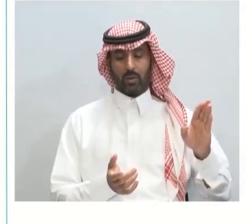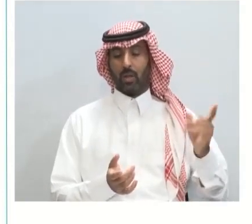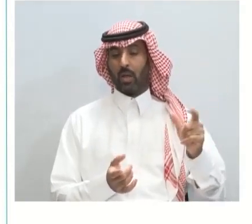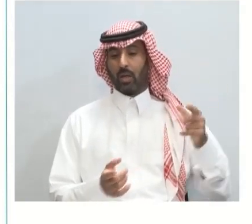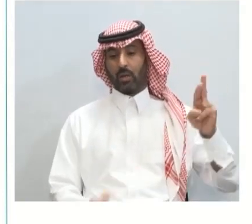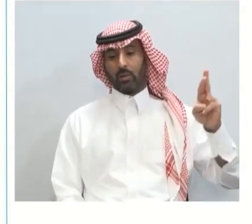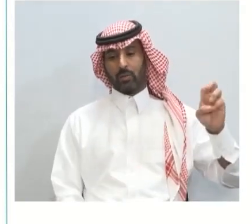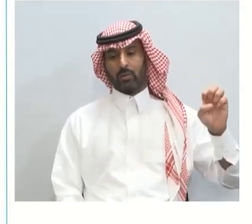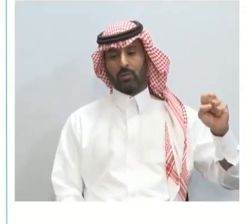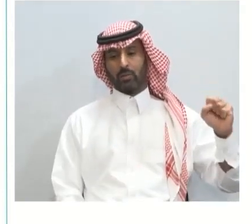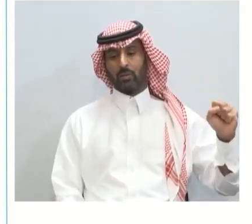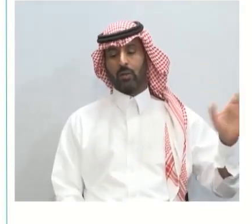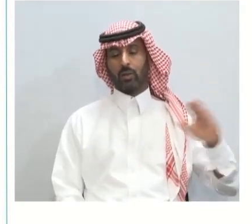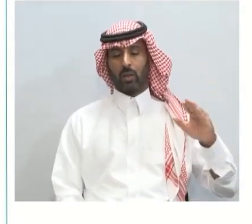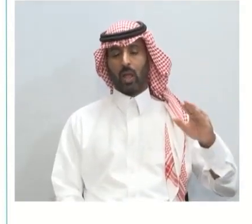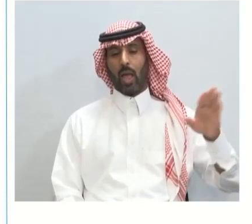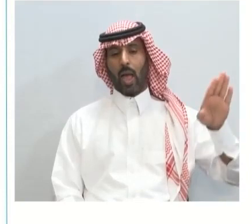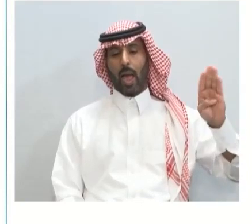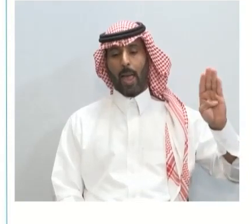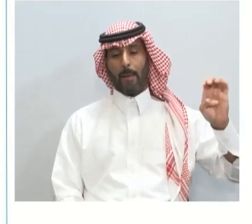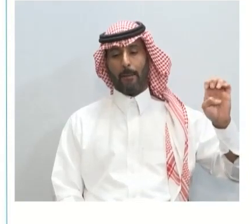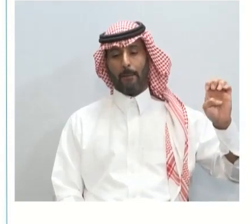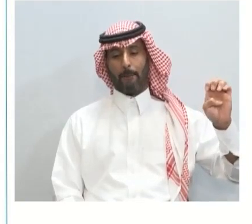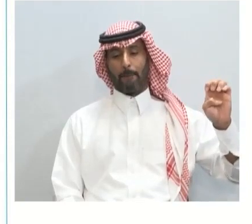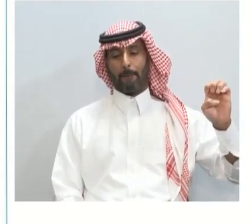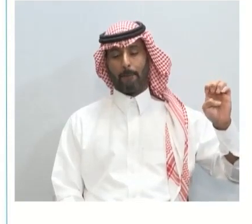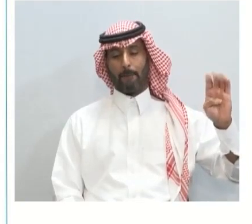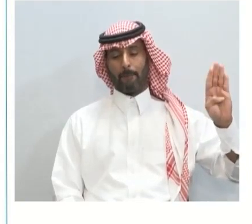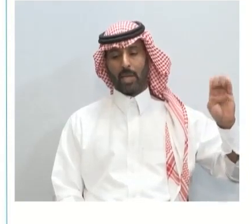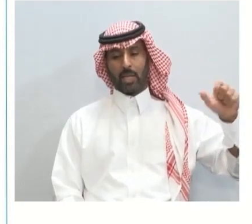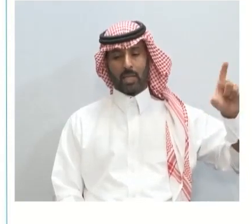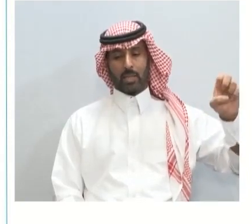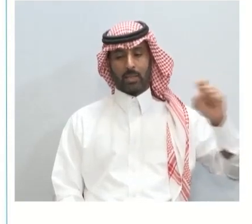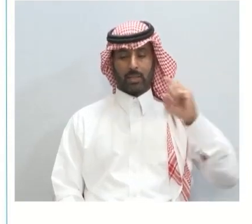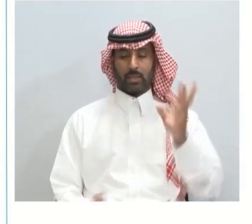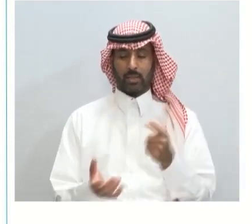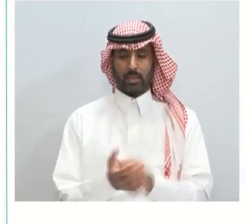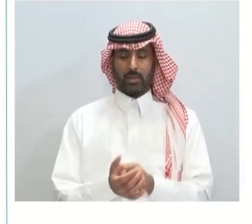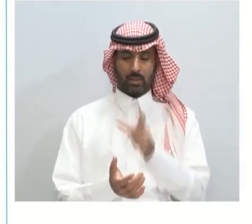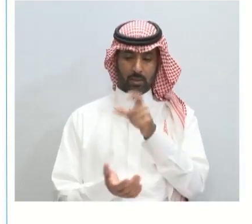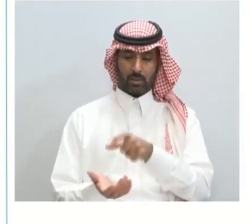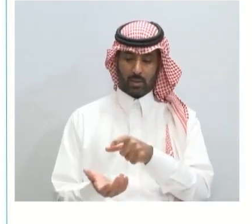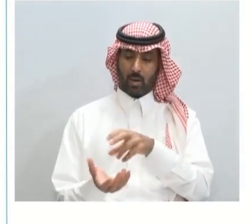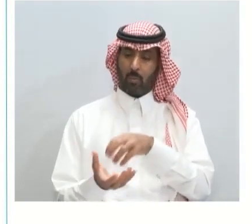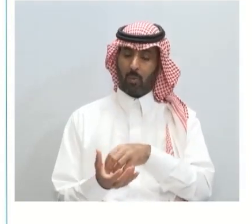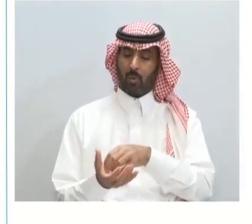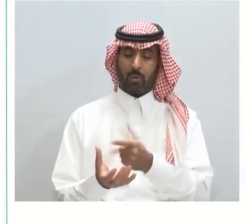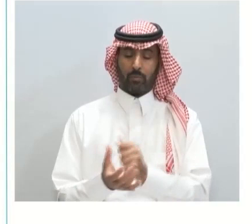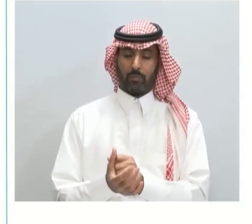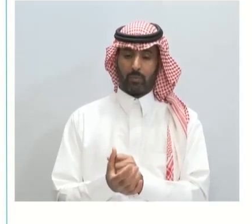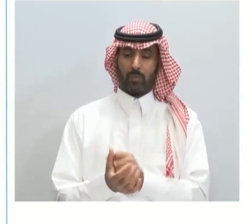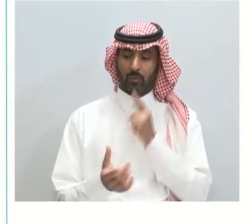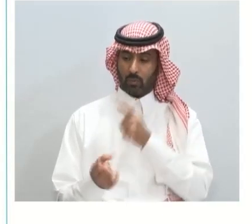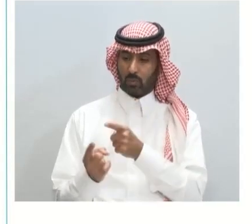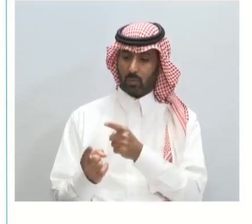and I-B-L-E. So, what does it mean when someone is irresistible or something is irresistible?